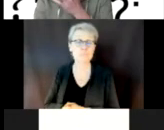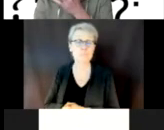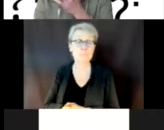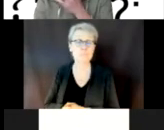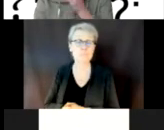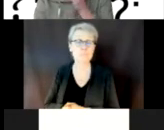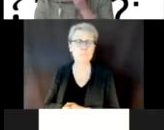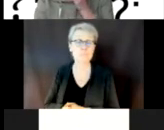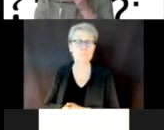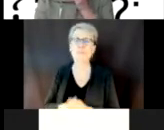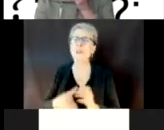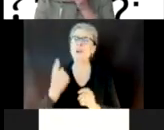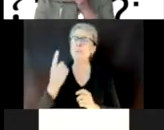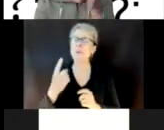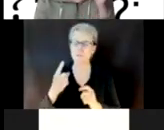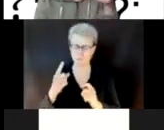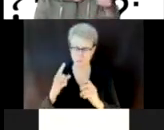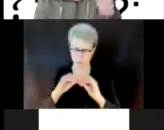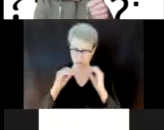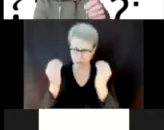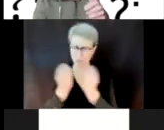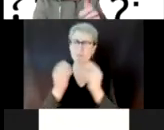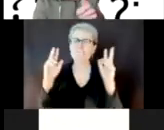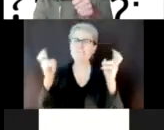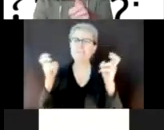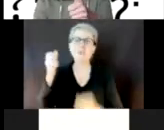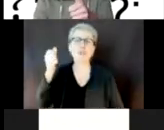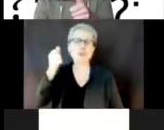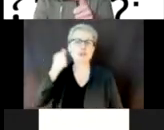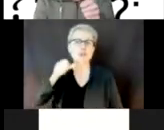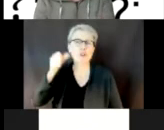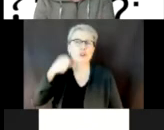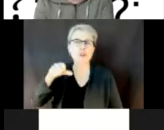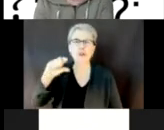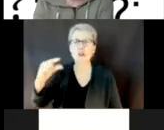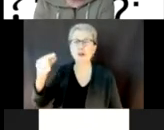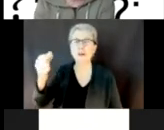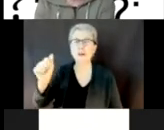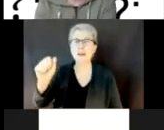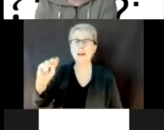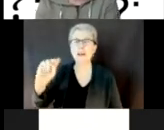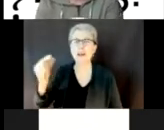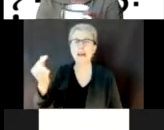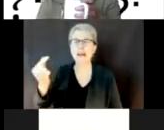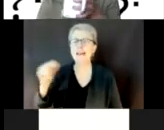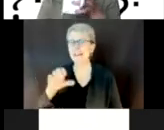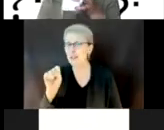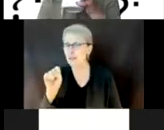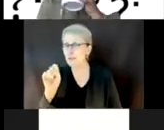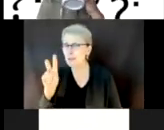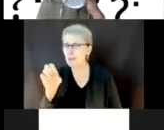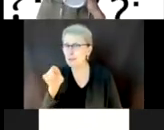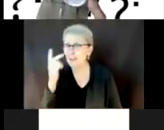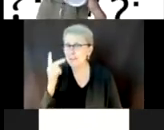right now called Girl Gang, which is an amazing collection of social media. Sue, you're on it, I know.